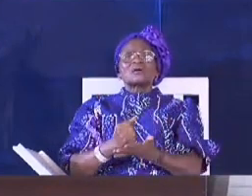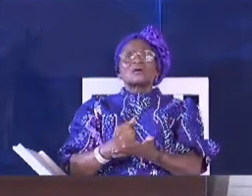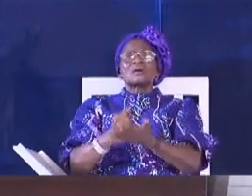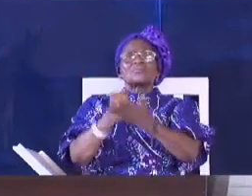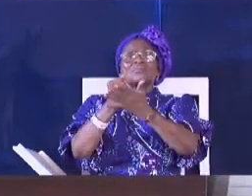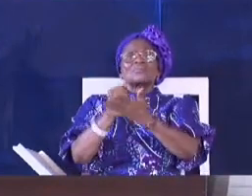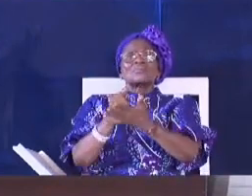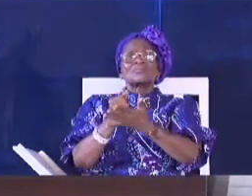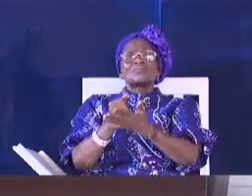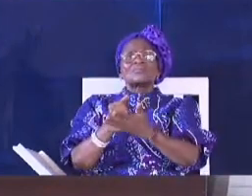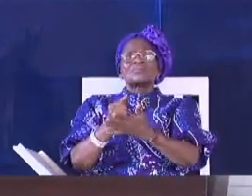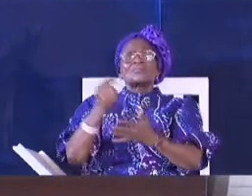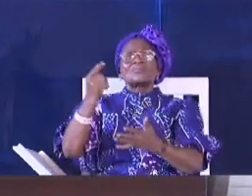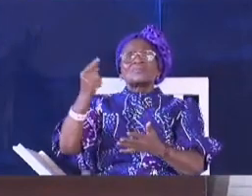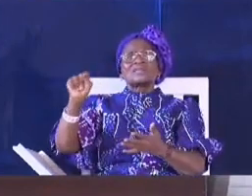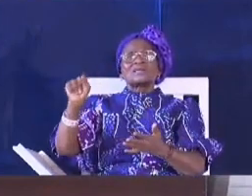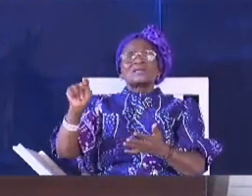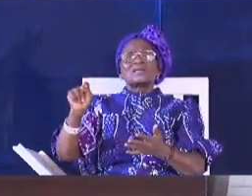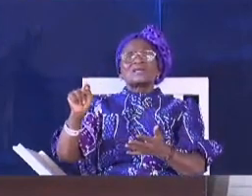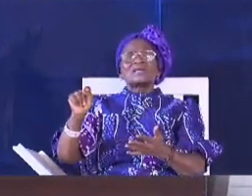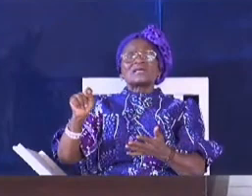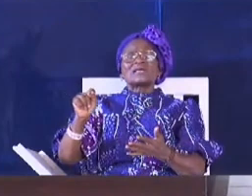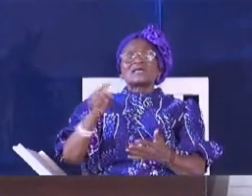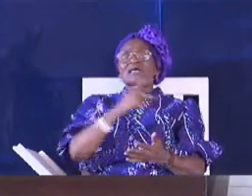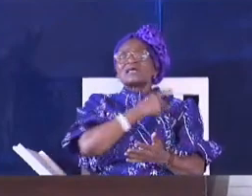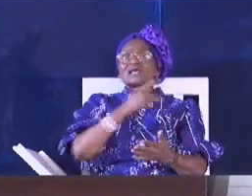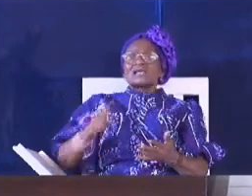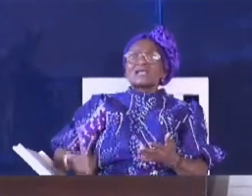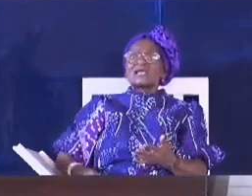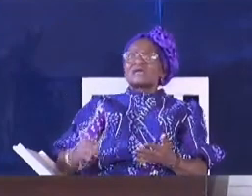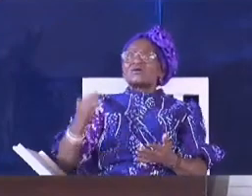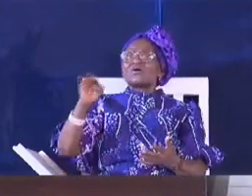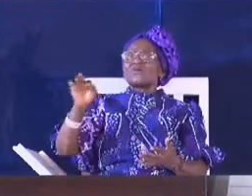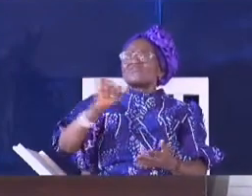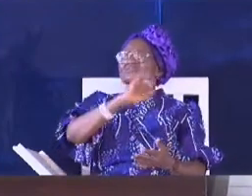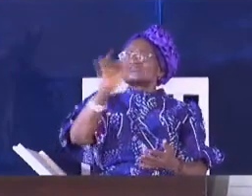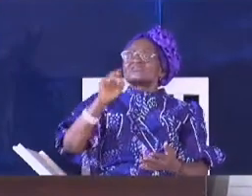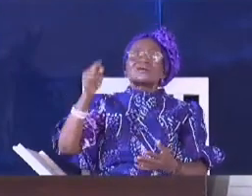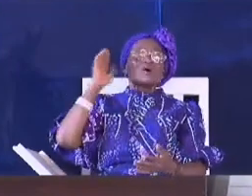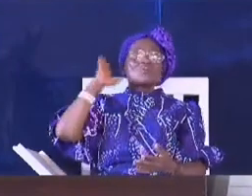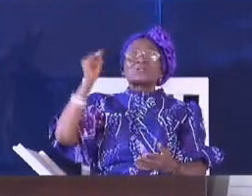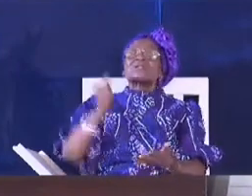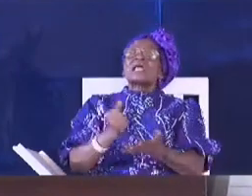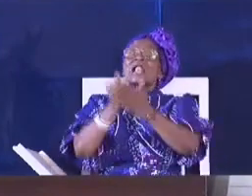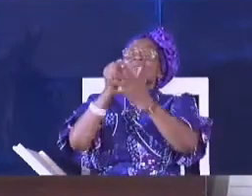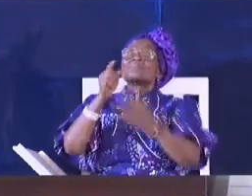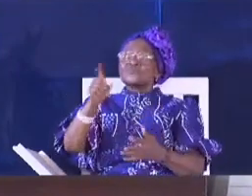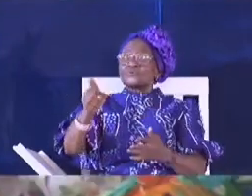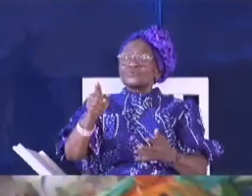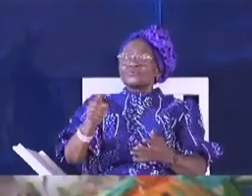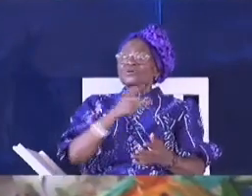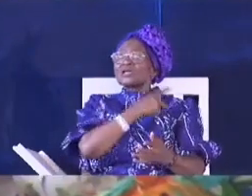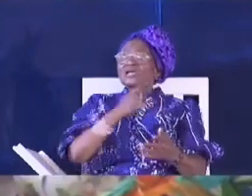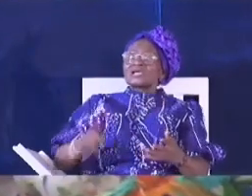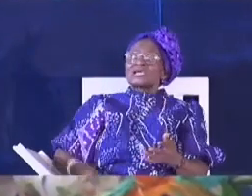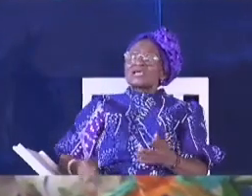The king of Syria, rather, will help you. The king of Israel will help you.